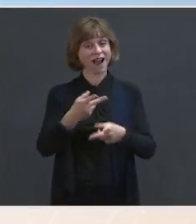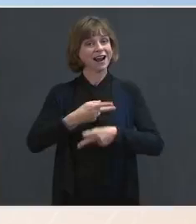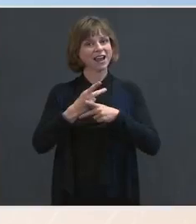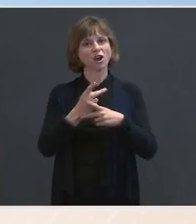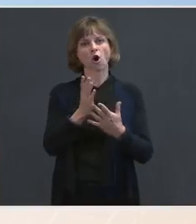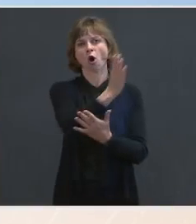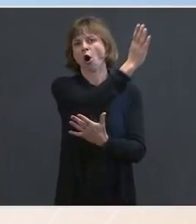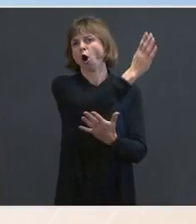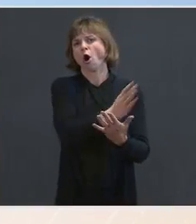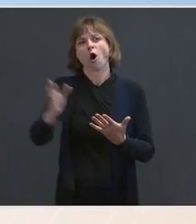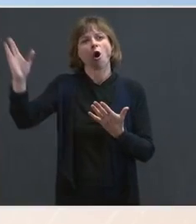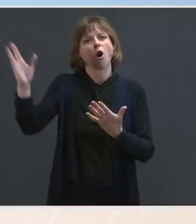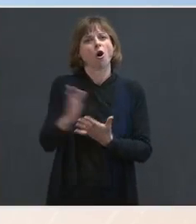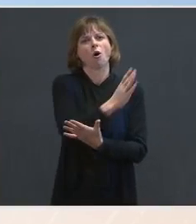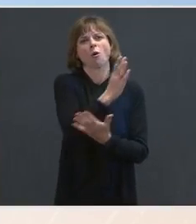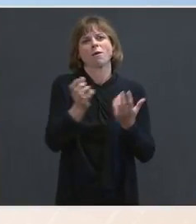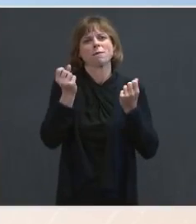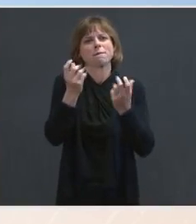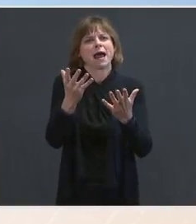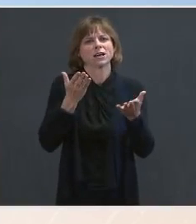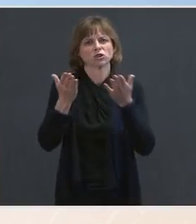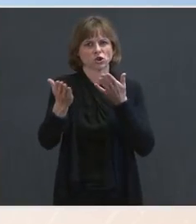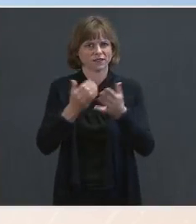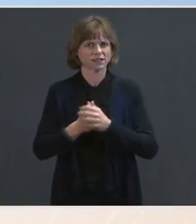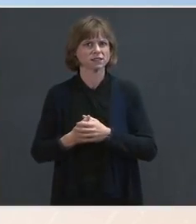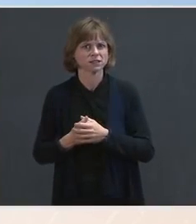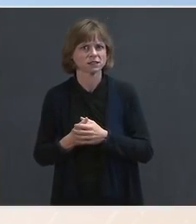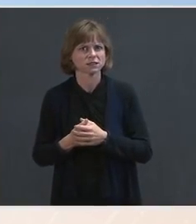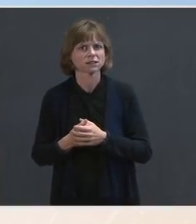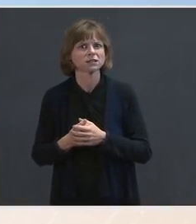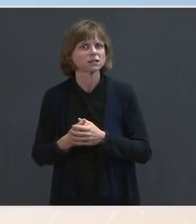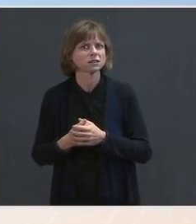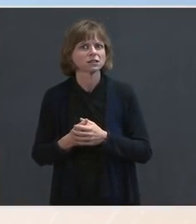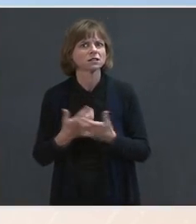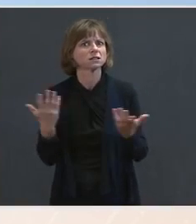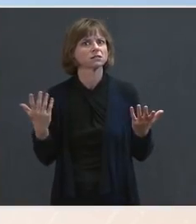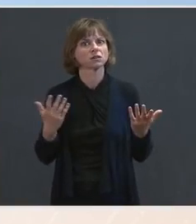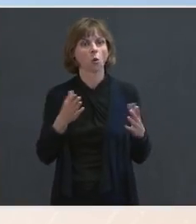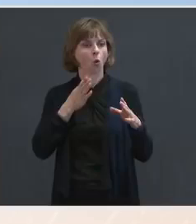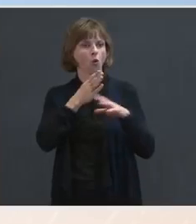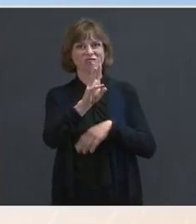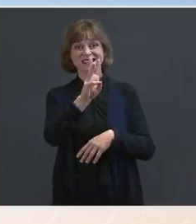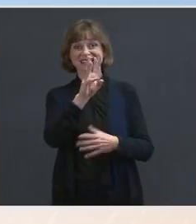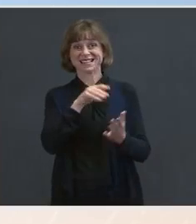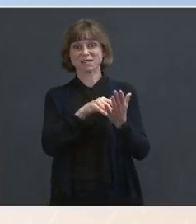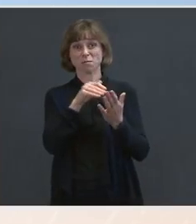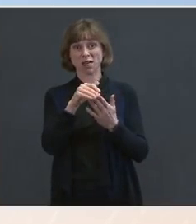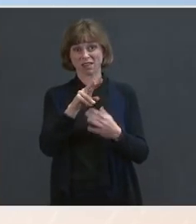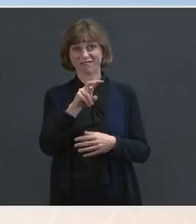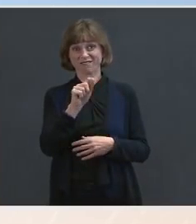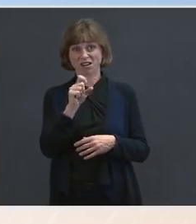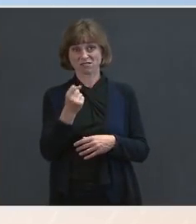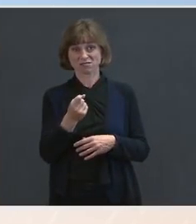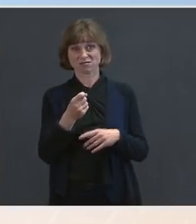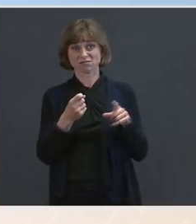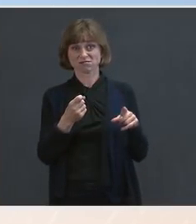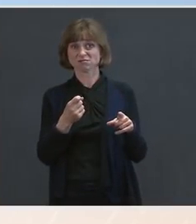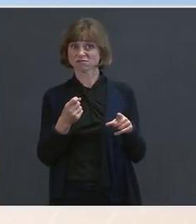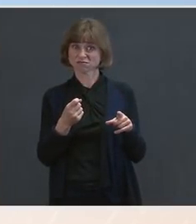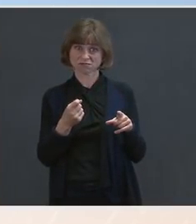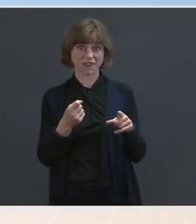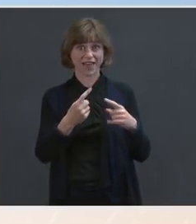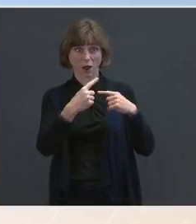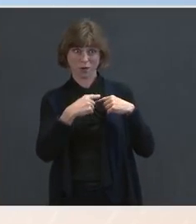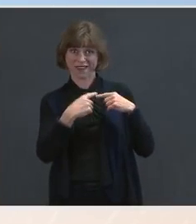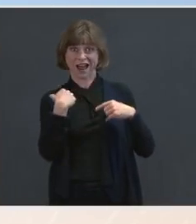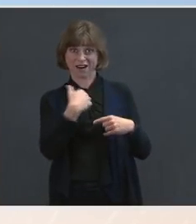services. And so many of our, the over 6 million vets who are with us, rely on us